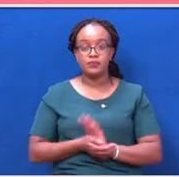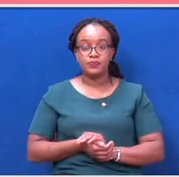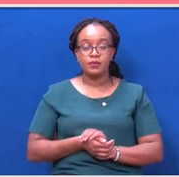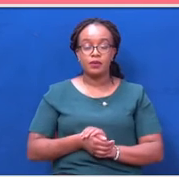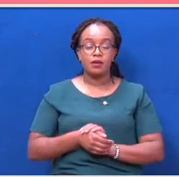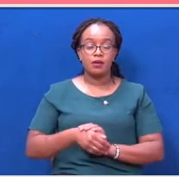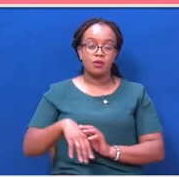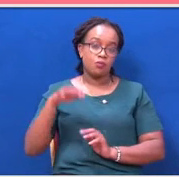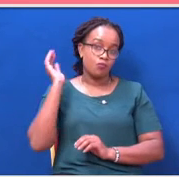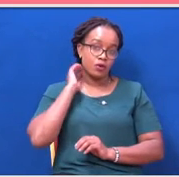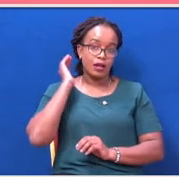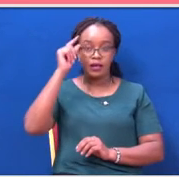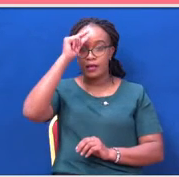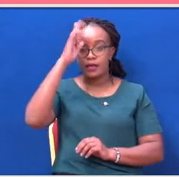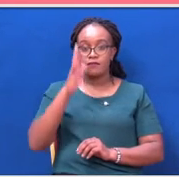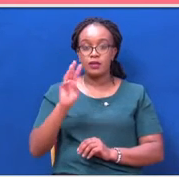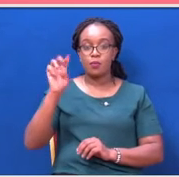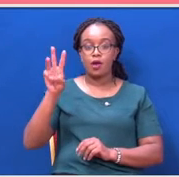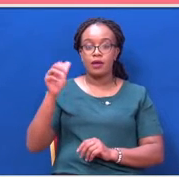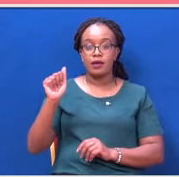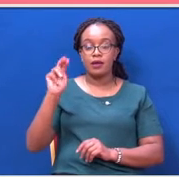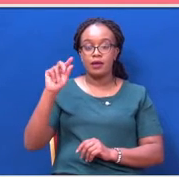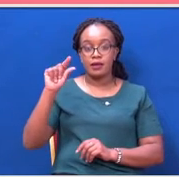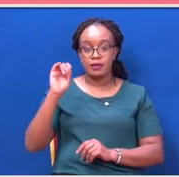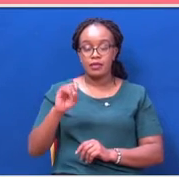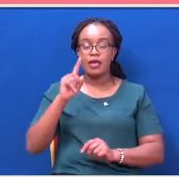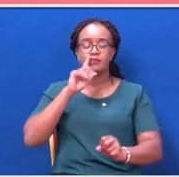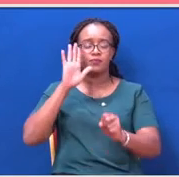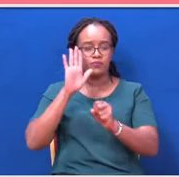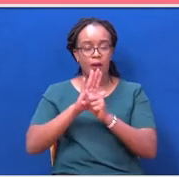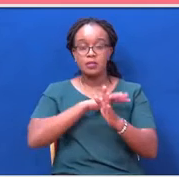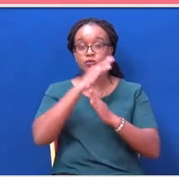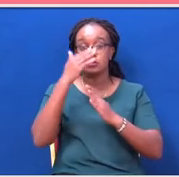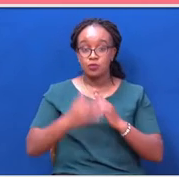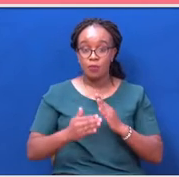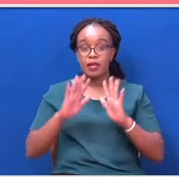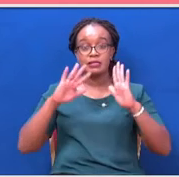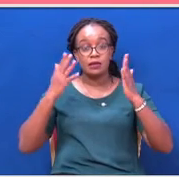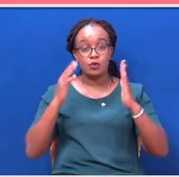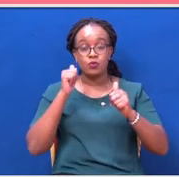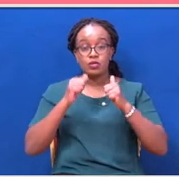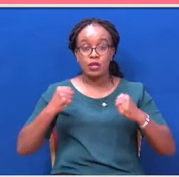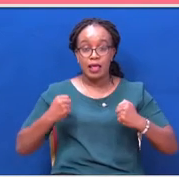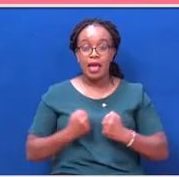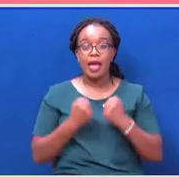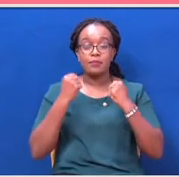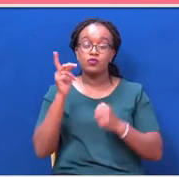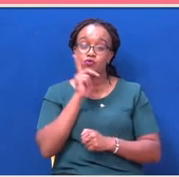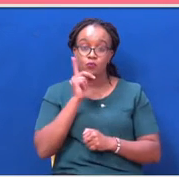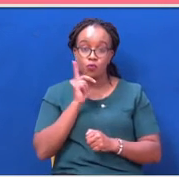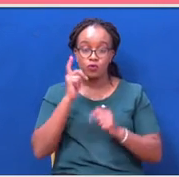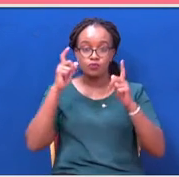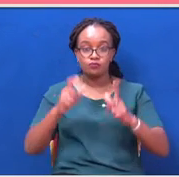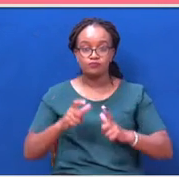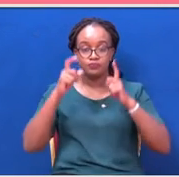Mwangi wa Iria has vowed to stop Speaker Justin Muturi's coronation event set to take place at Mukuru wa Nyagathanga Shrine